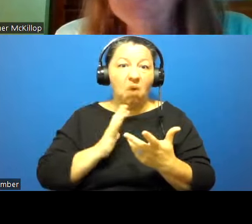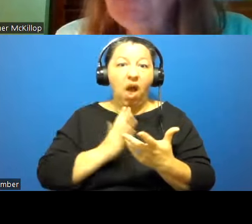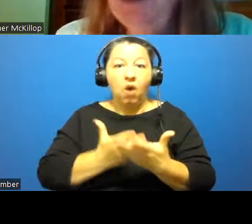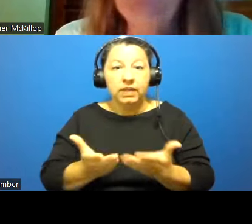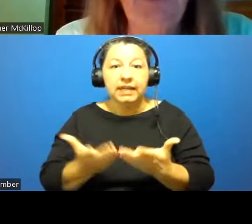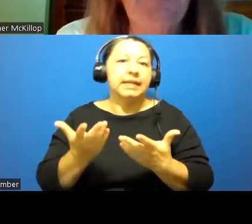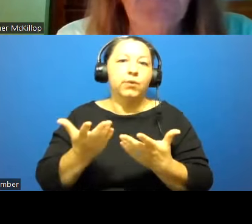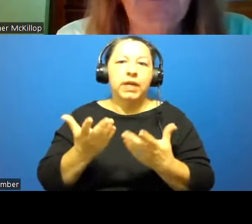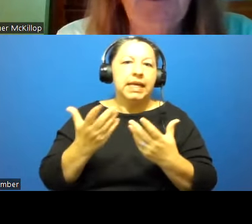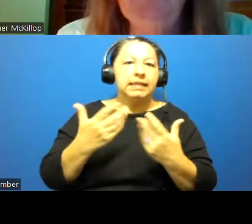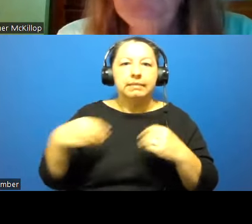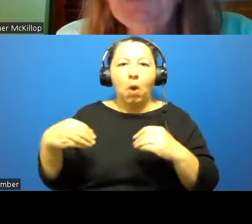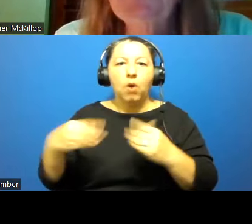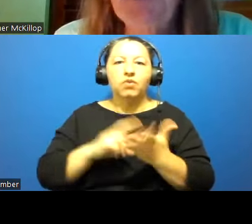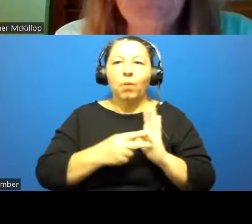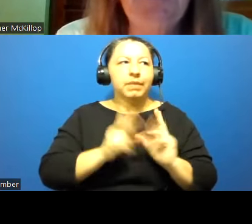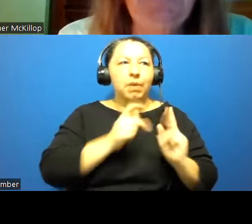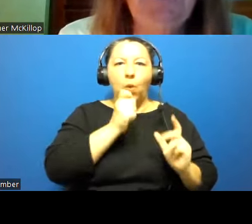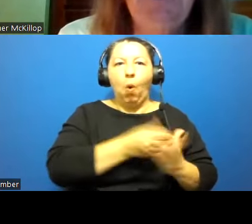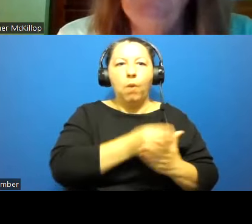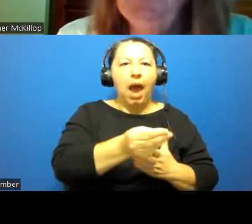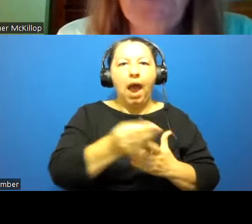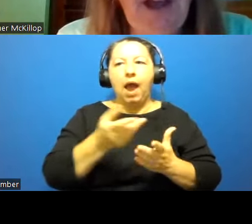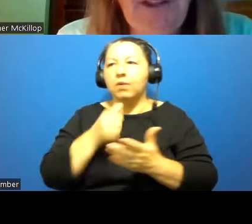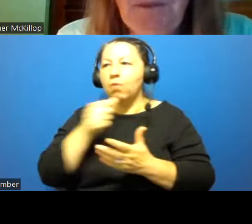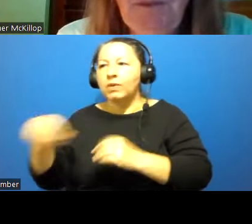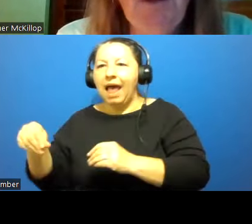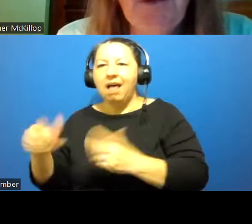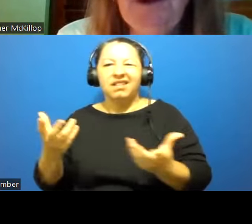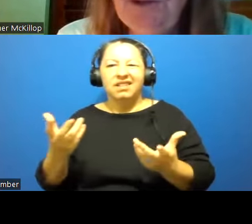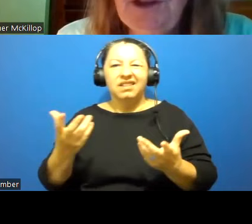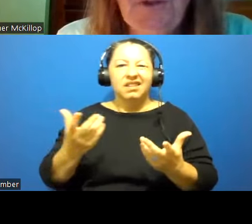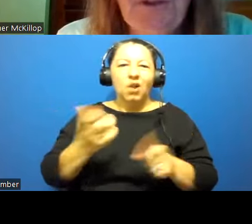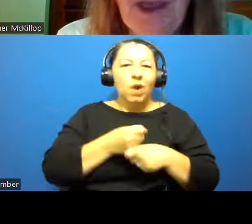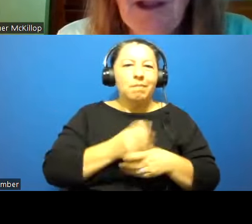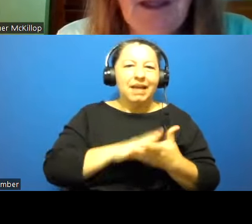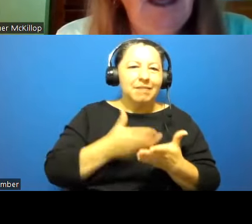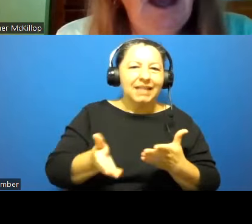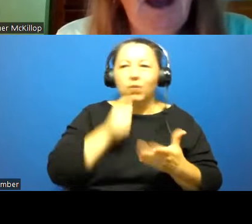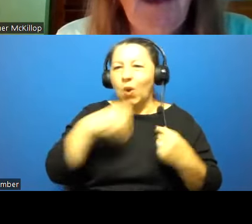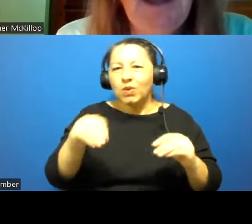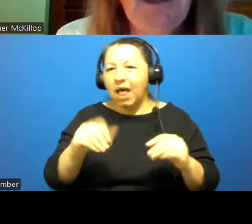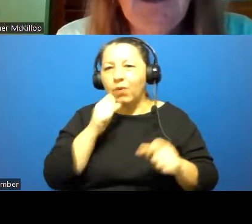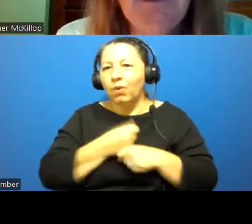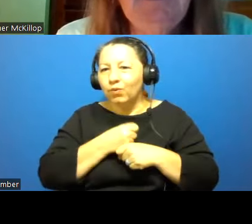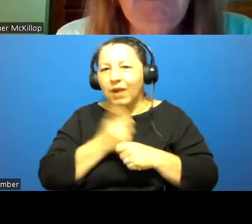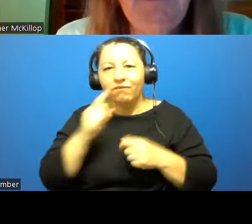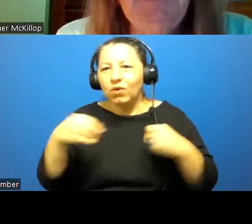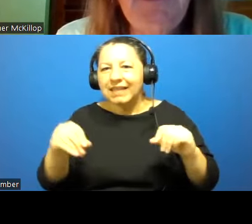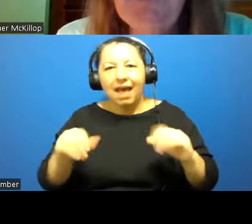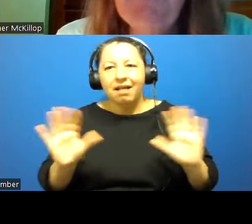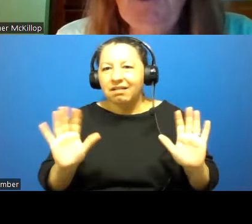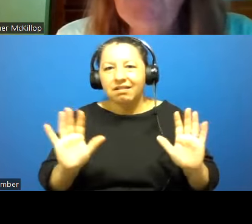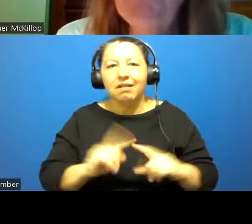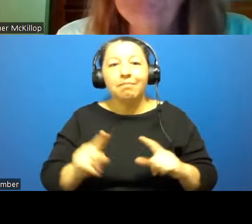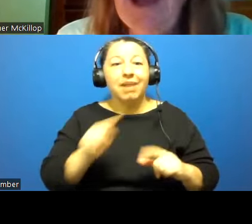people aren't going to buy and sell them. Now, we make some nice things. We don't sell them. We don't produce things for sale, but